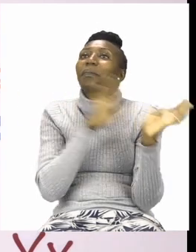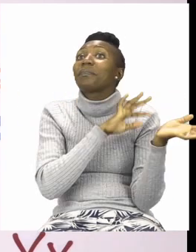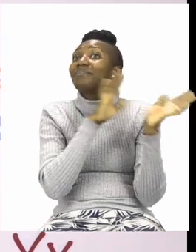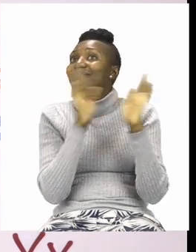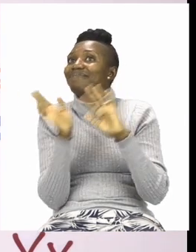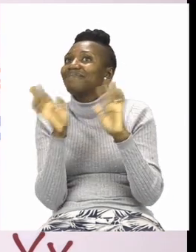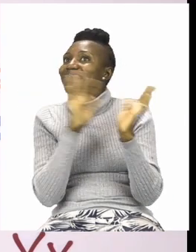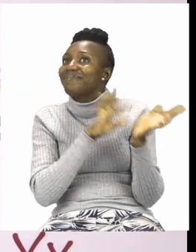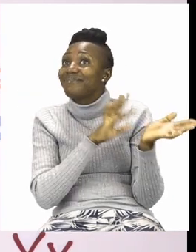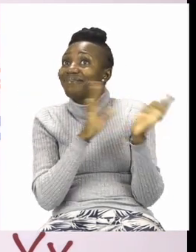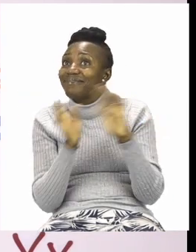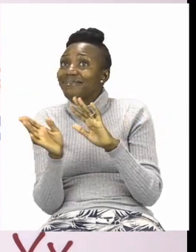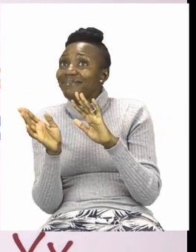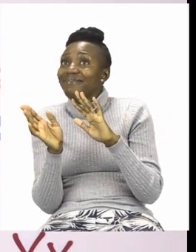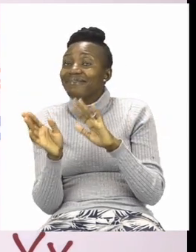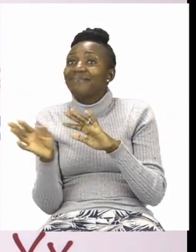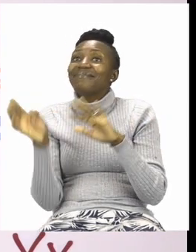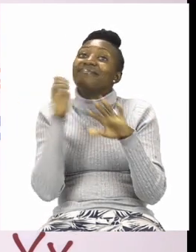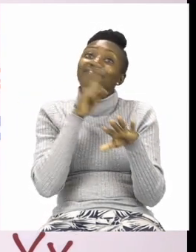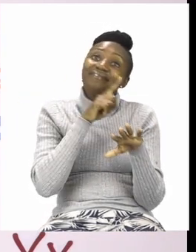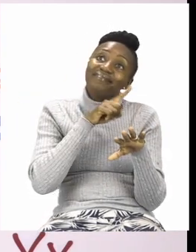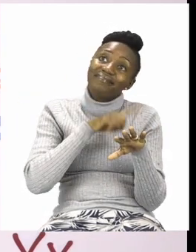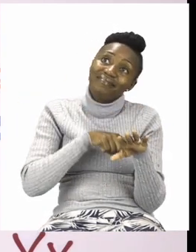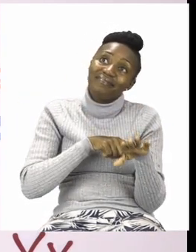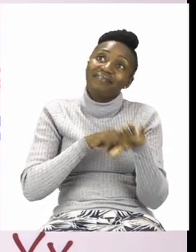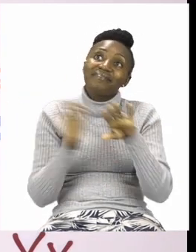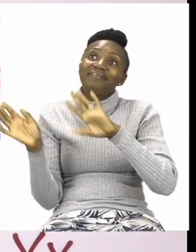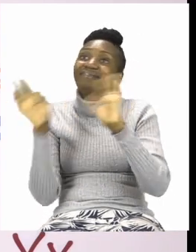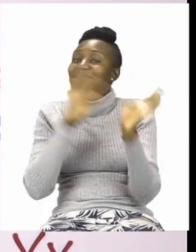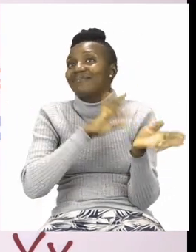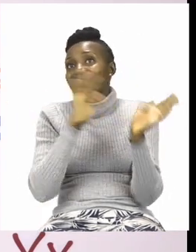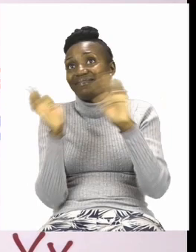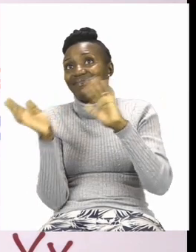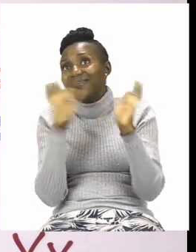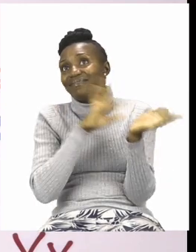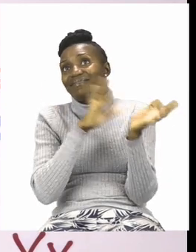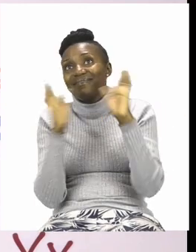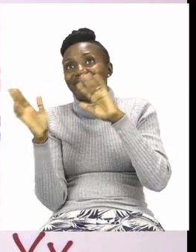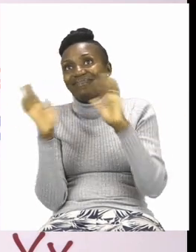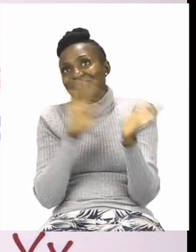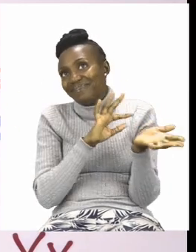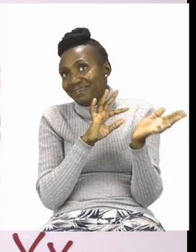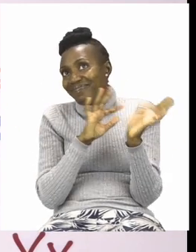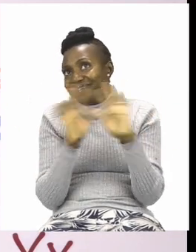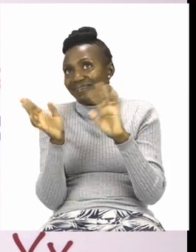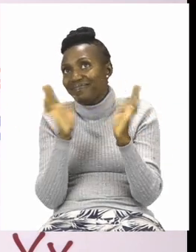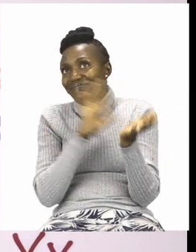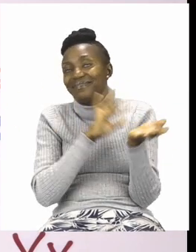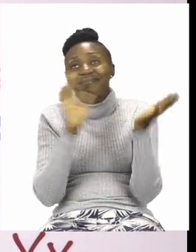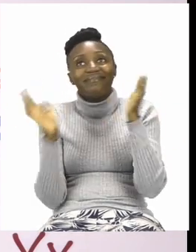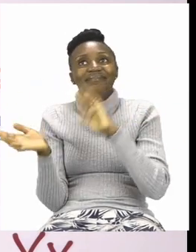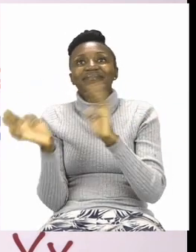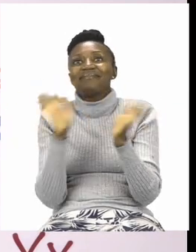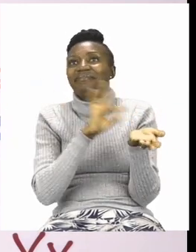Goodbye, goodbye. It's time to say goodbye.